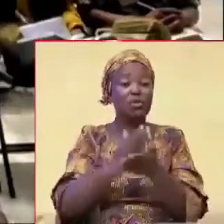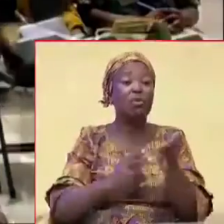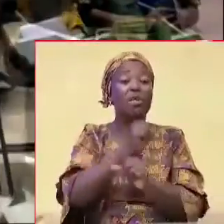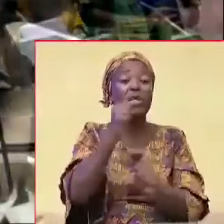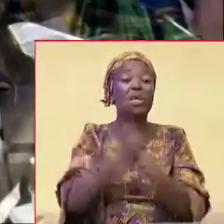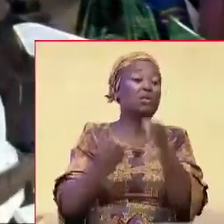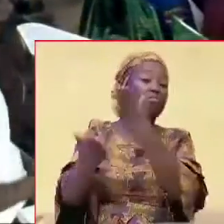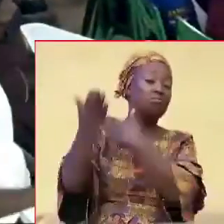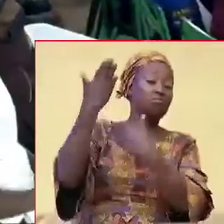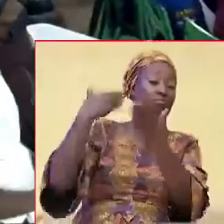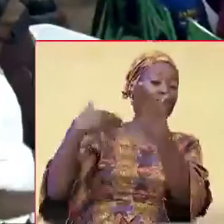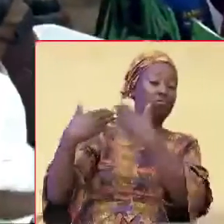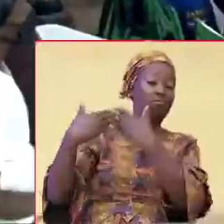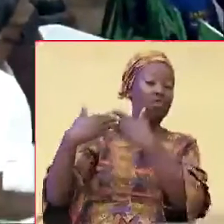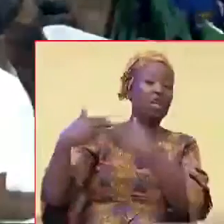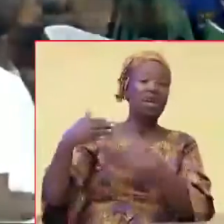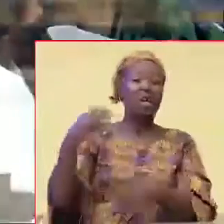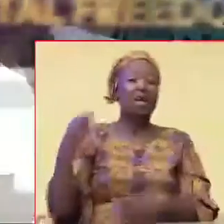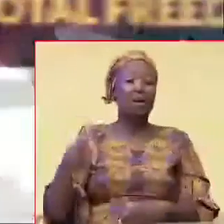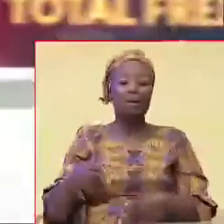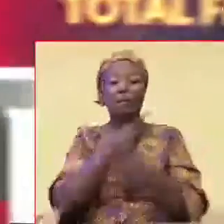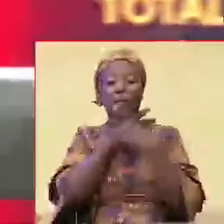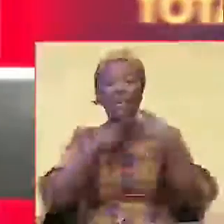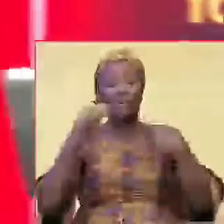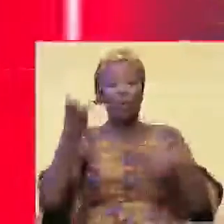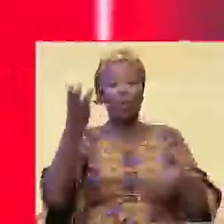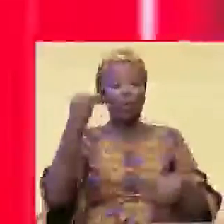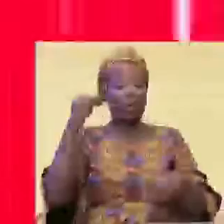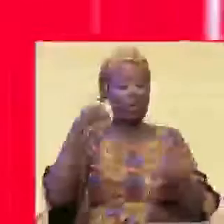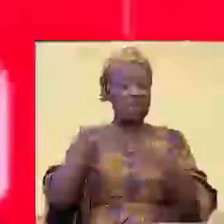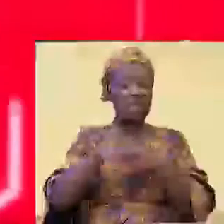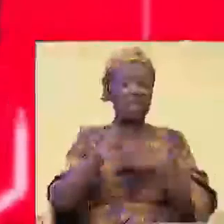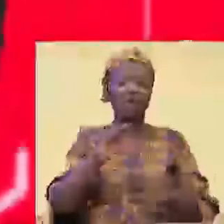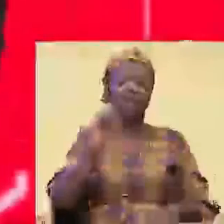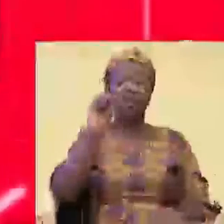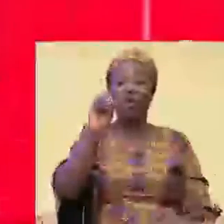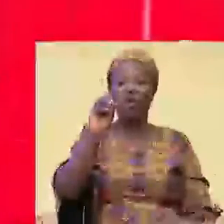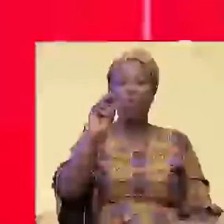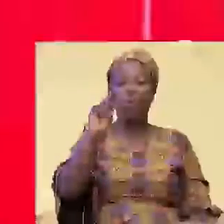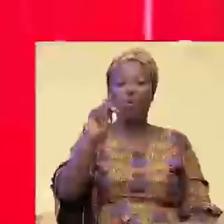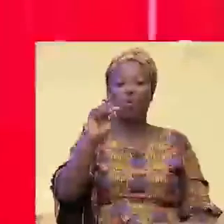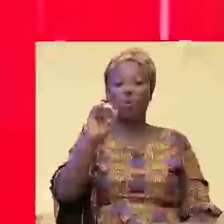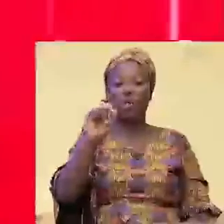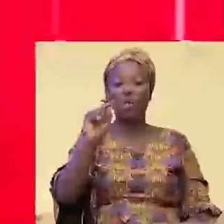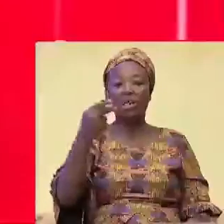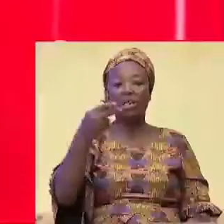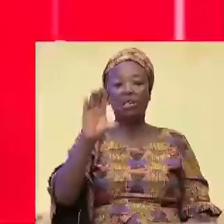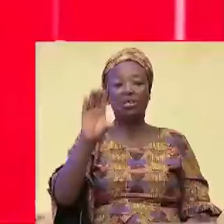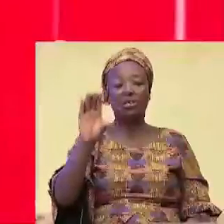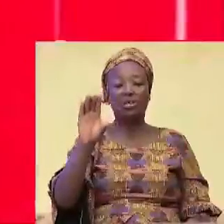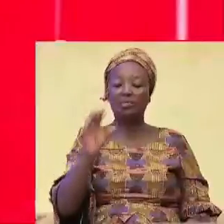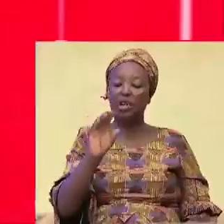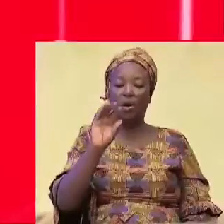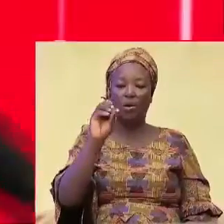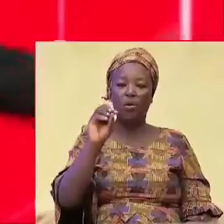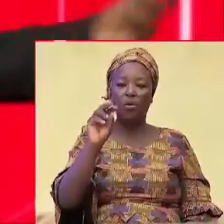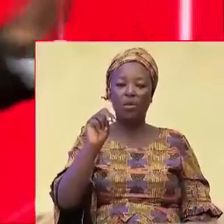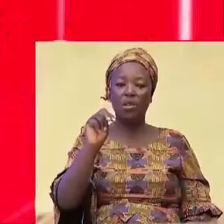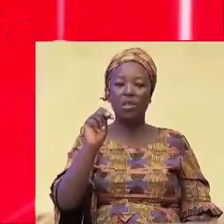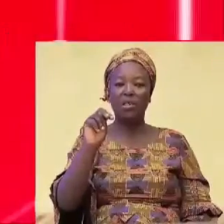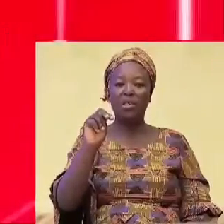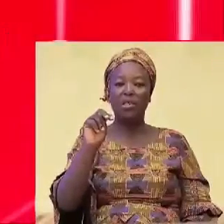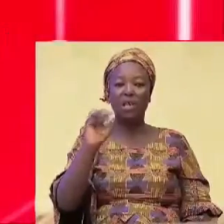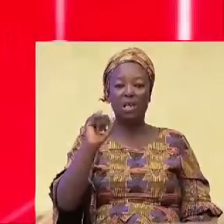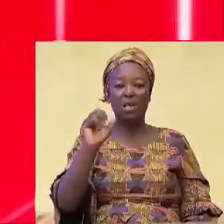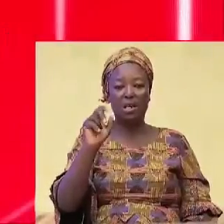name. I remember some years ago, we were in Onitsha, in the southeast here. And then